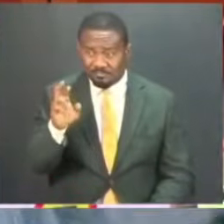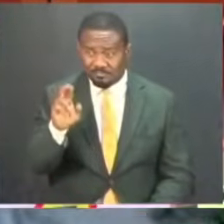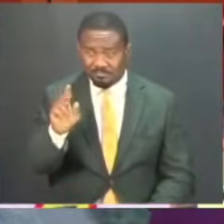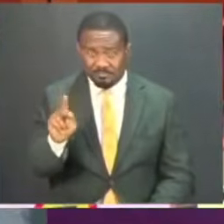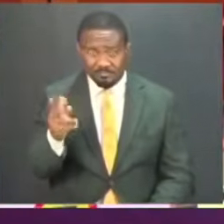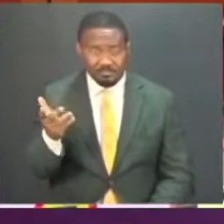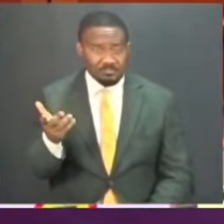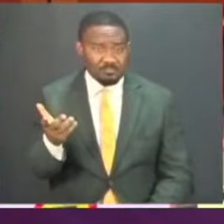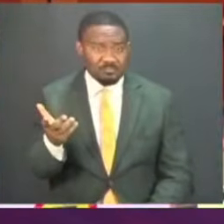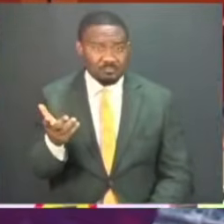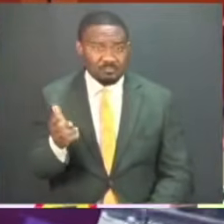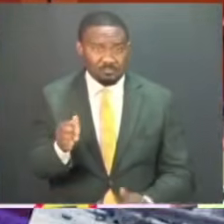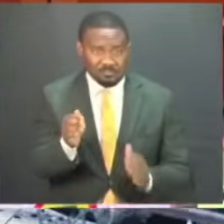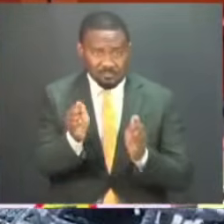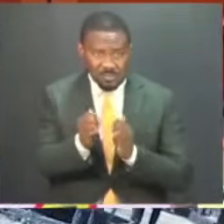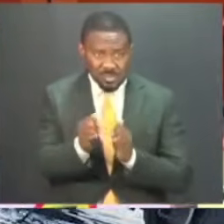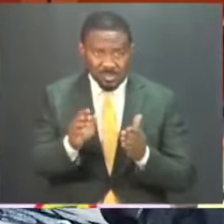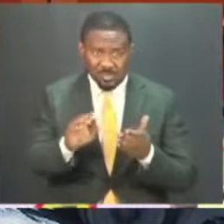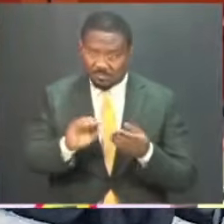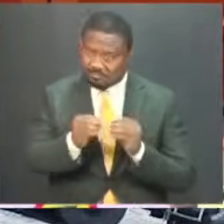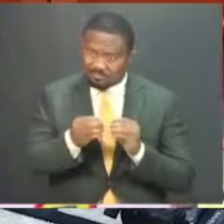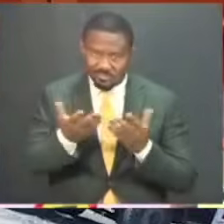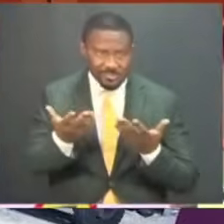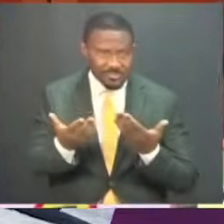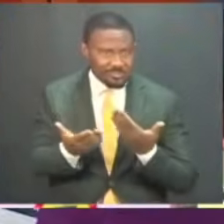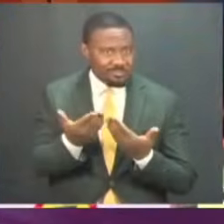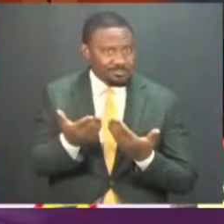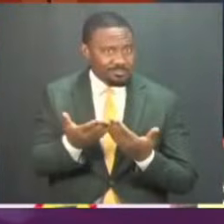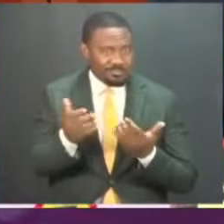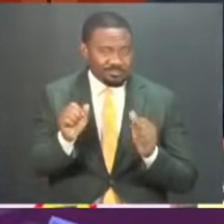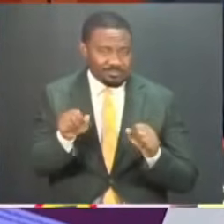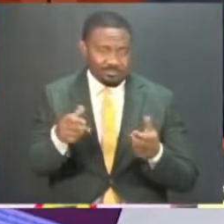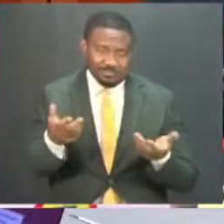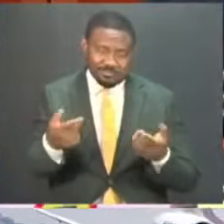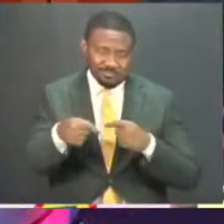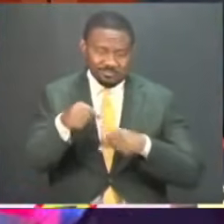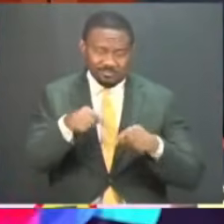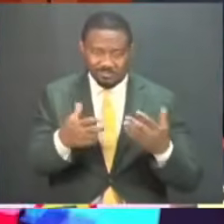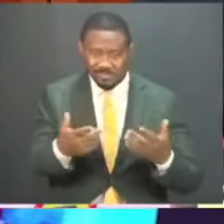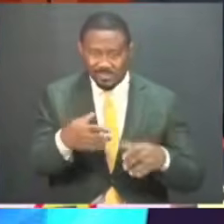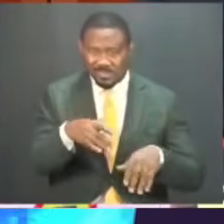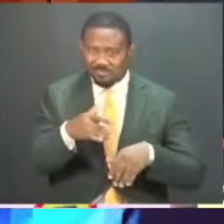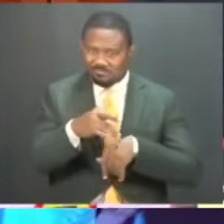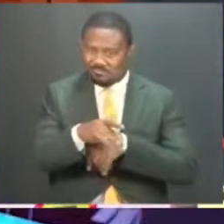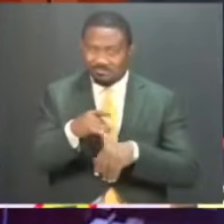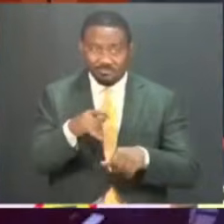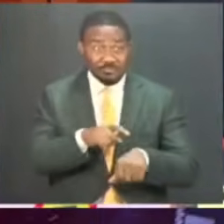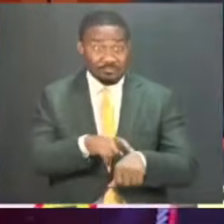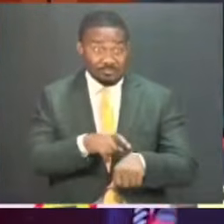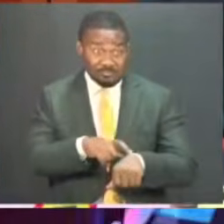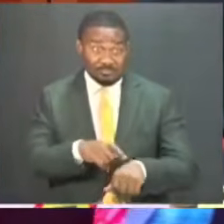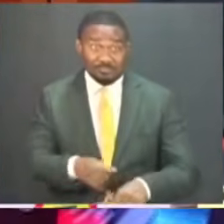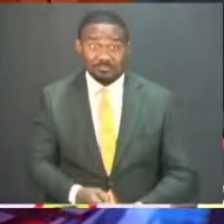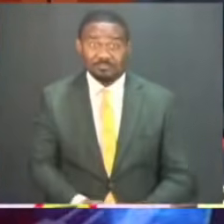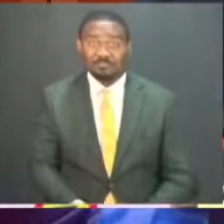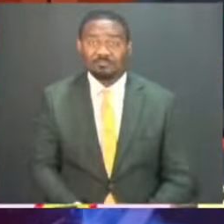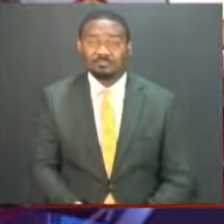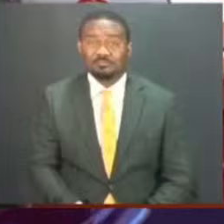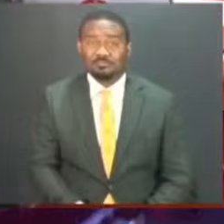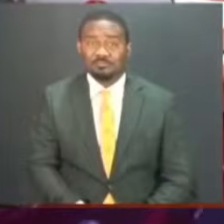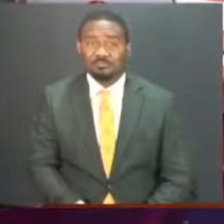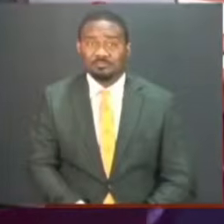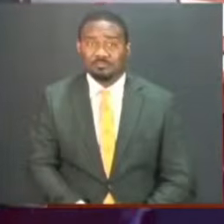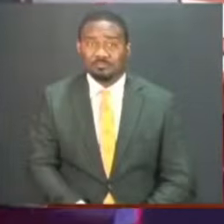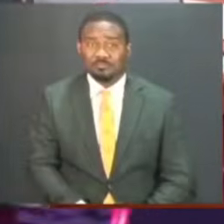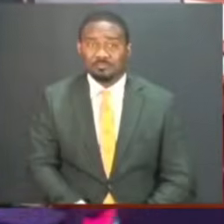because we're a smaller number, it's easier to shift it to an earlier time. So, Mr. Speaker, we'll take the report on